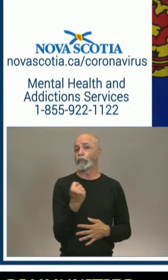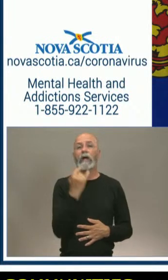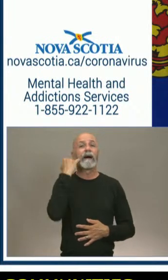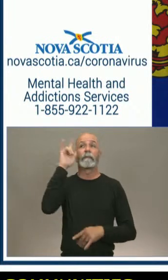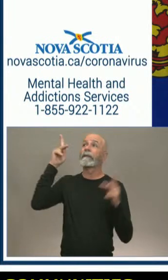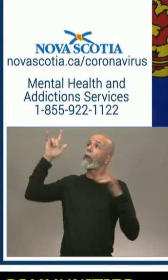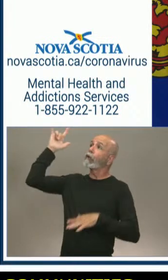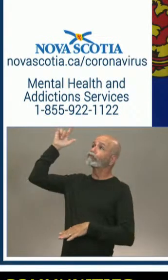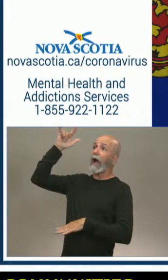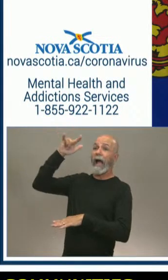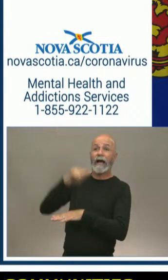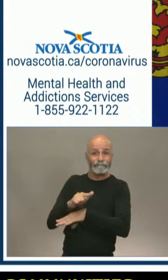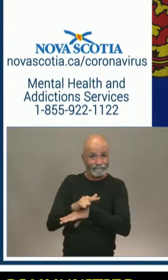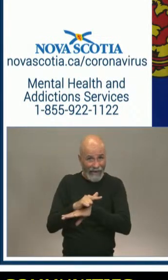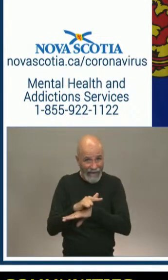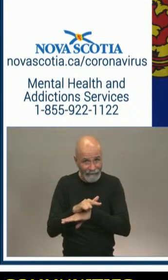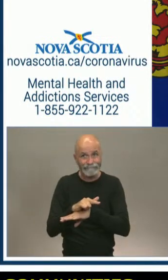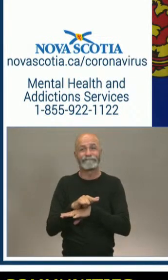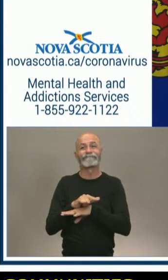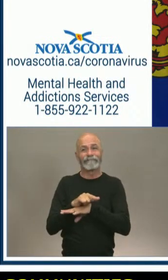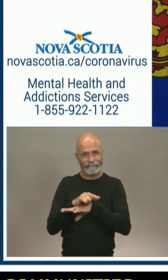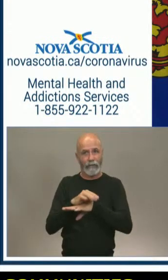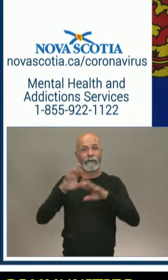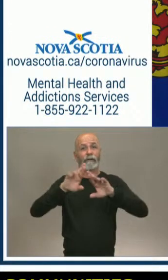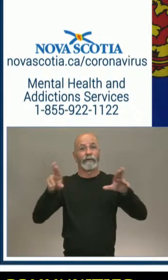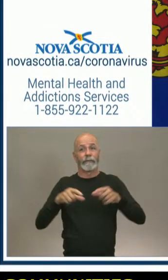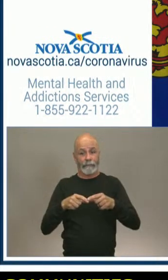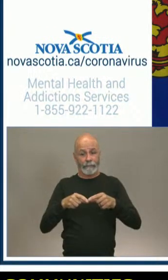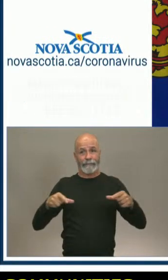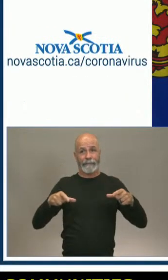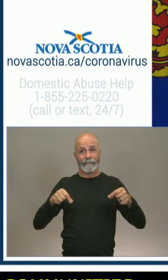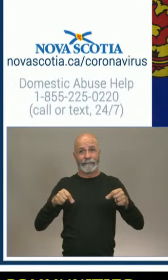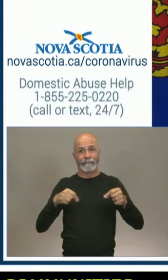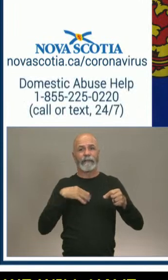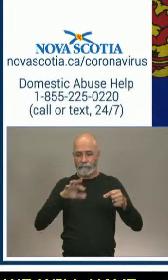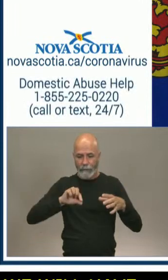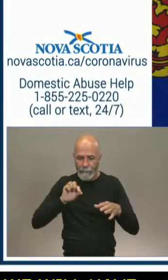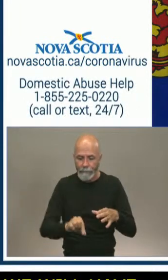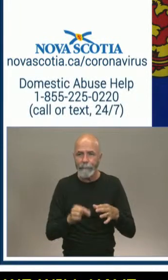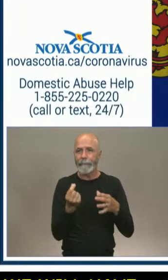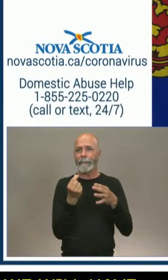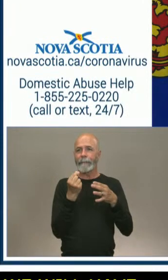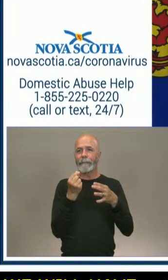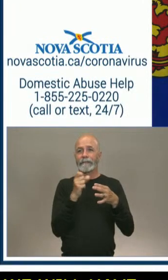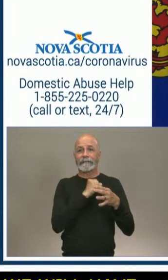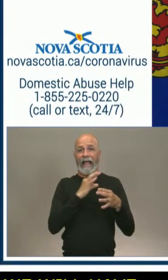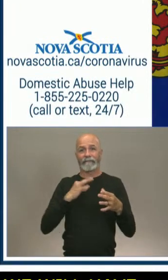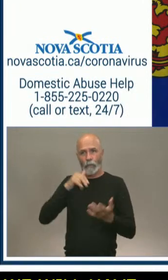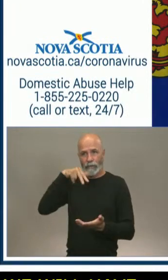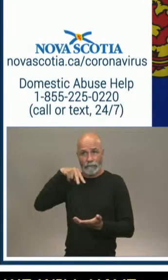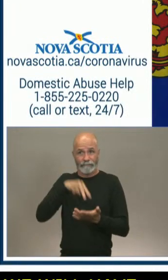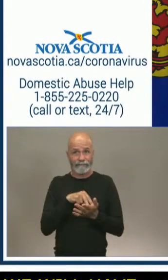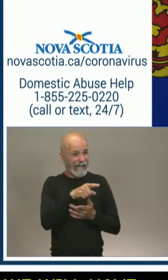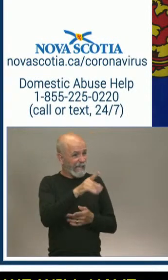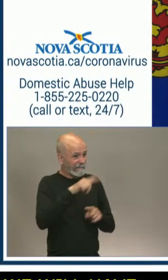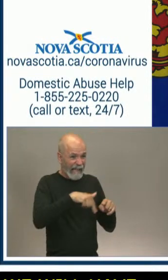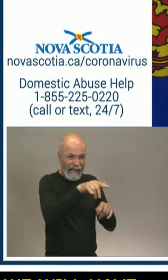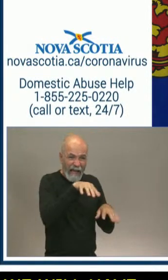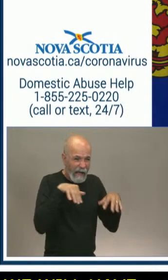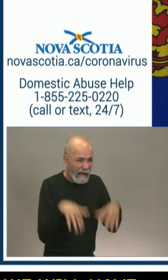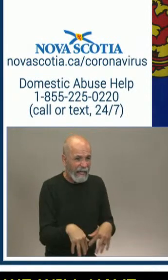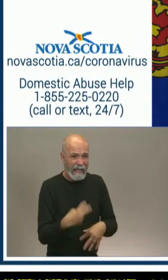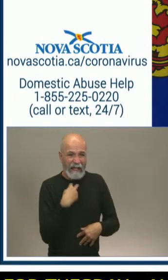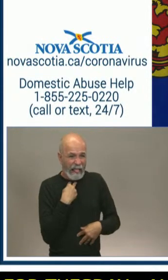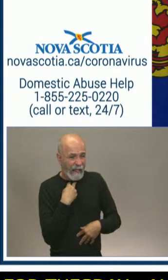will get a self-swab testing kit, and we'll also have health staff on site to support those that can't self-swab. And Dr. Strang